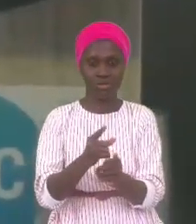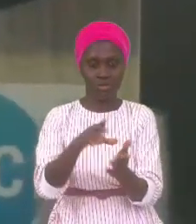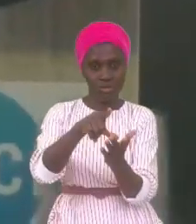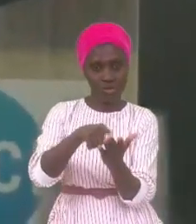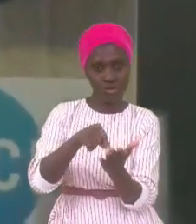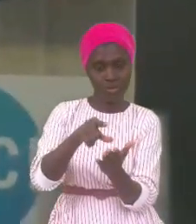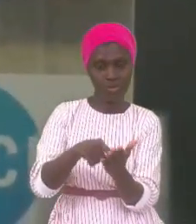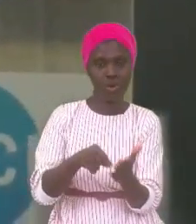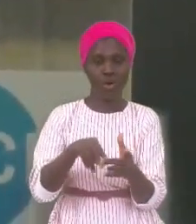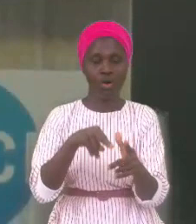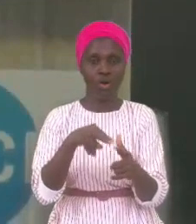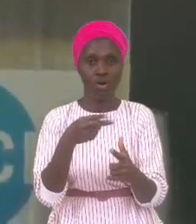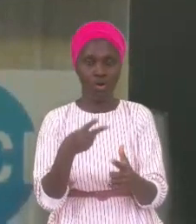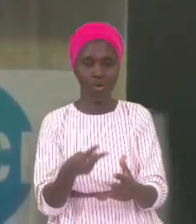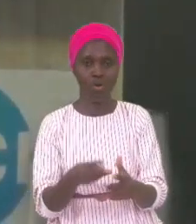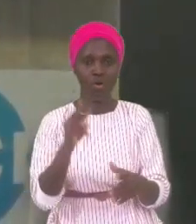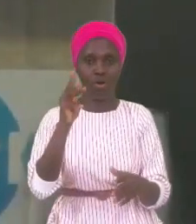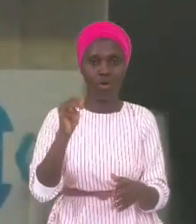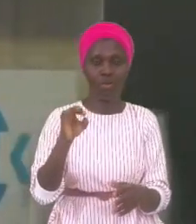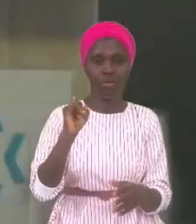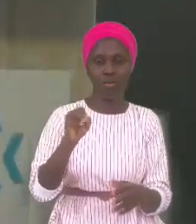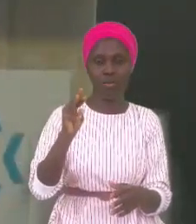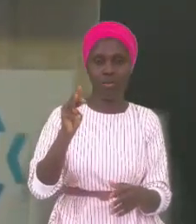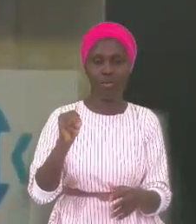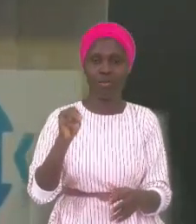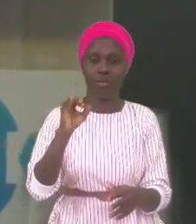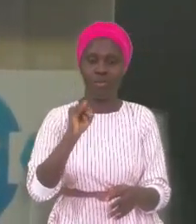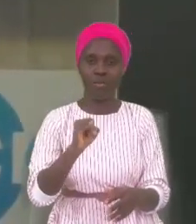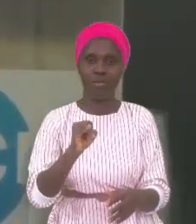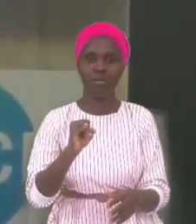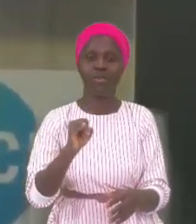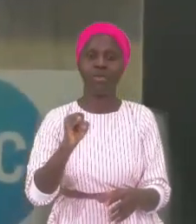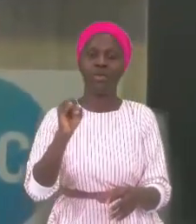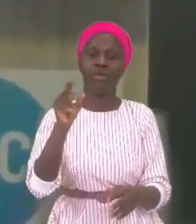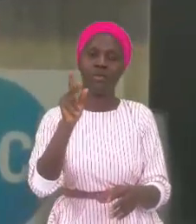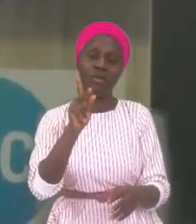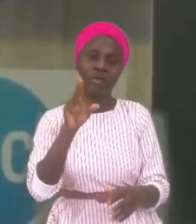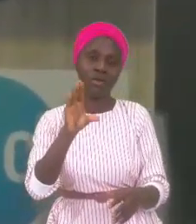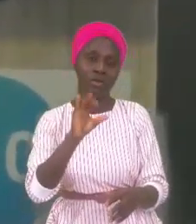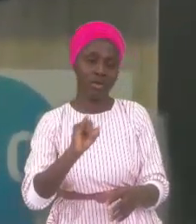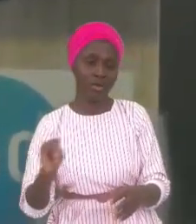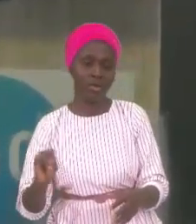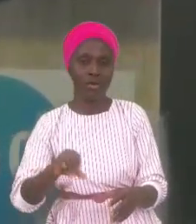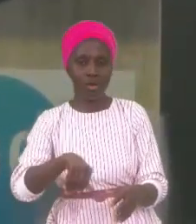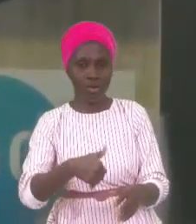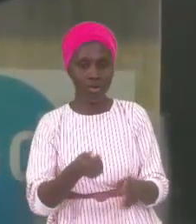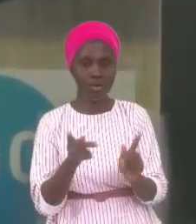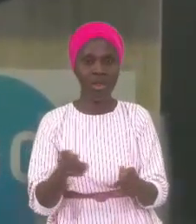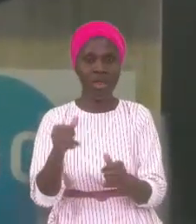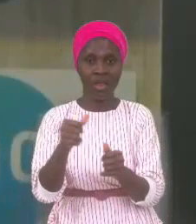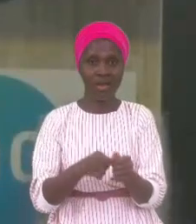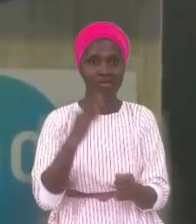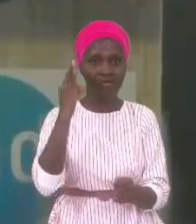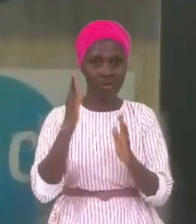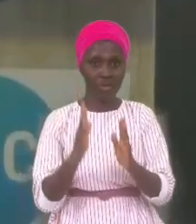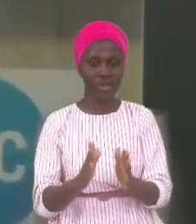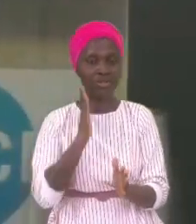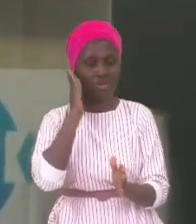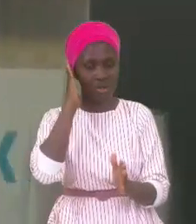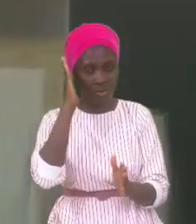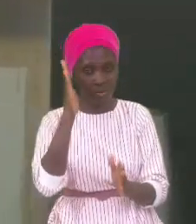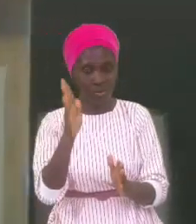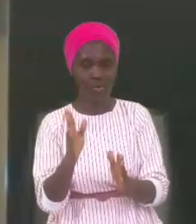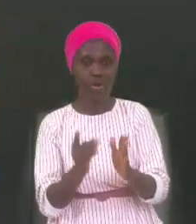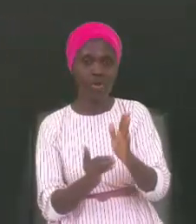the other one. Everyone, every minister will improve on what he has, so that we'll